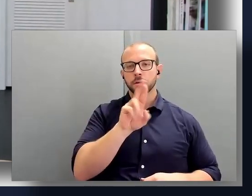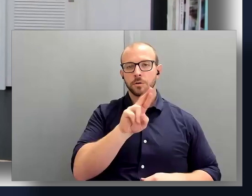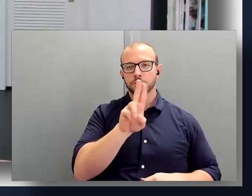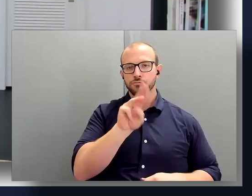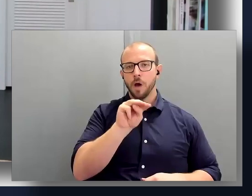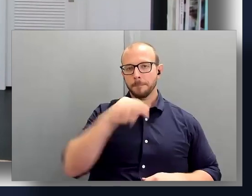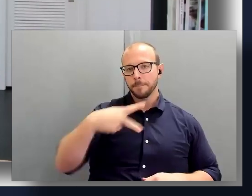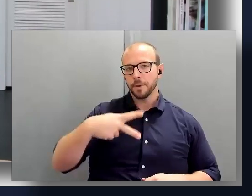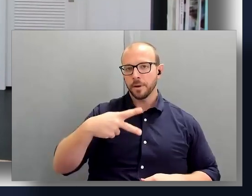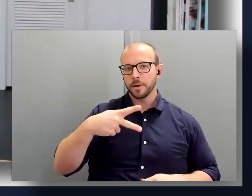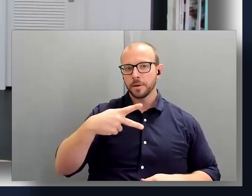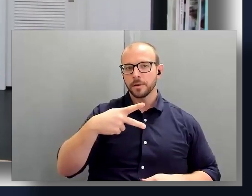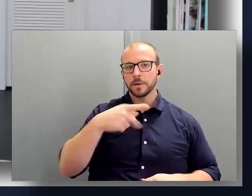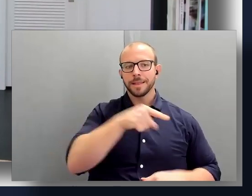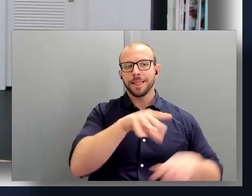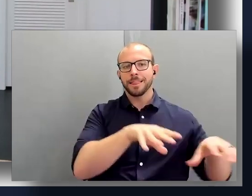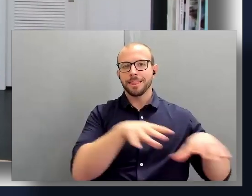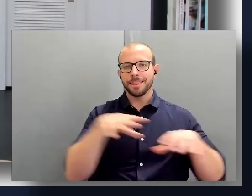of Donald Trump